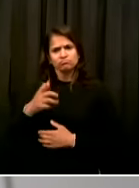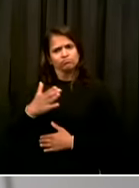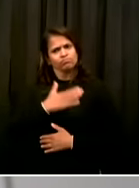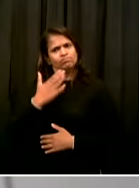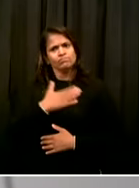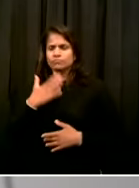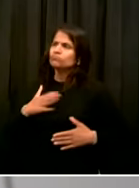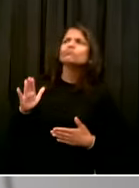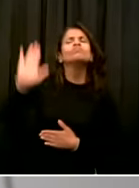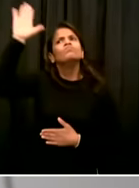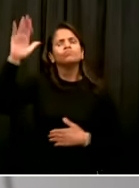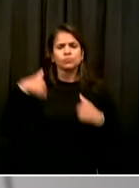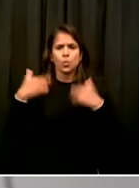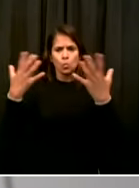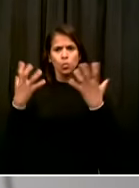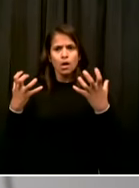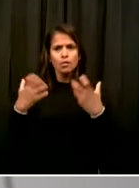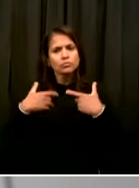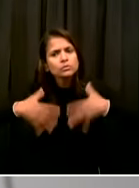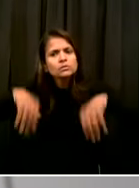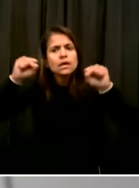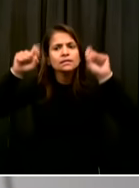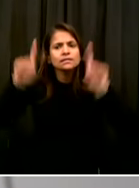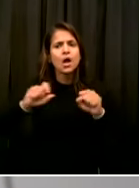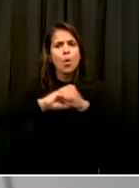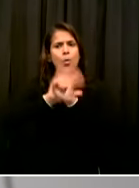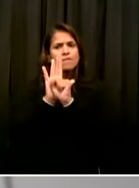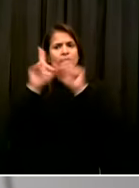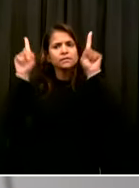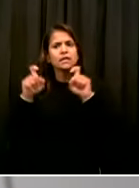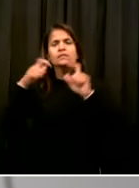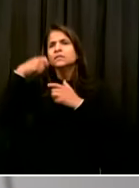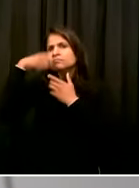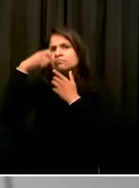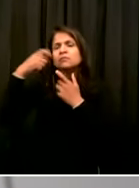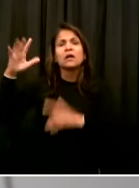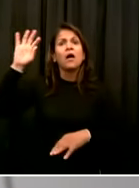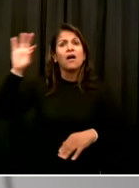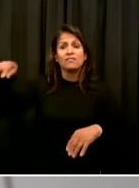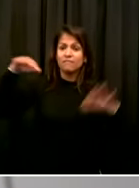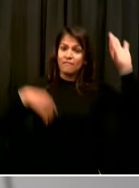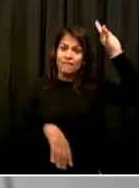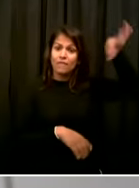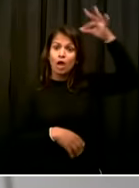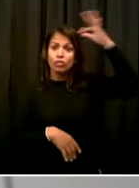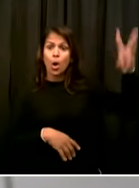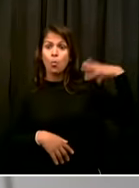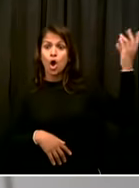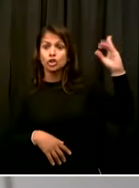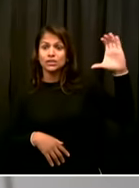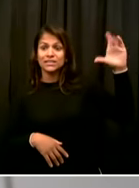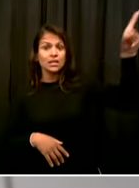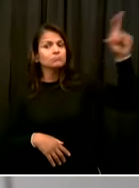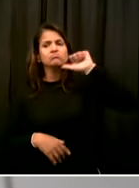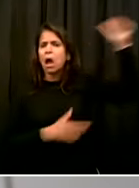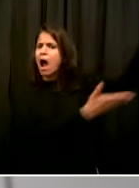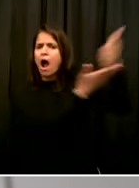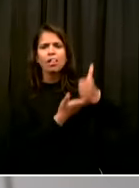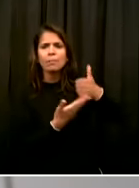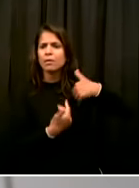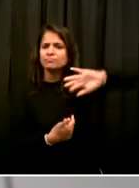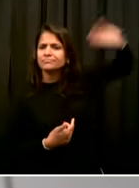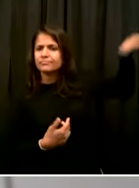on that because it's been crucial to our success. So we need everyone to go get tested, and we are today doing a special